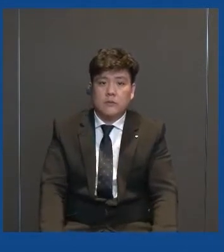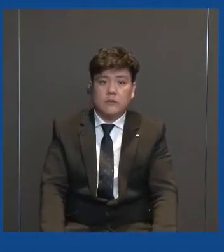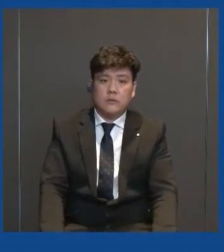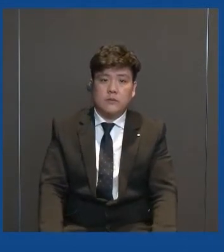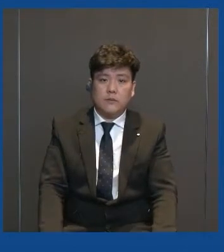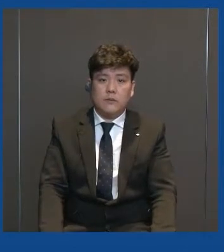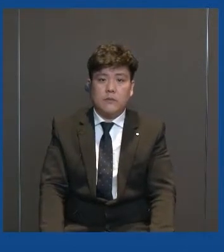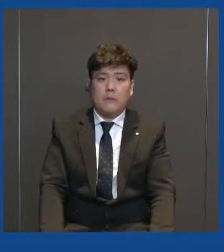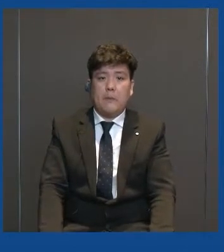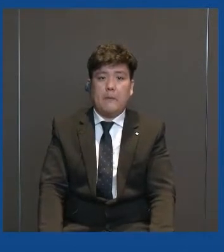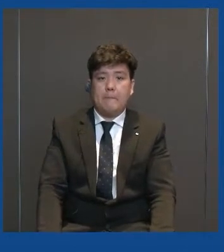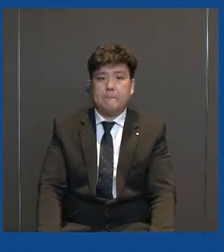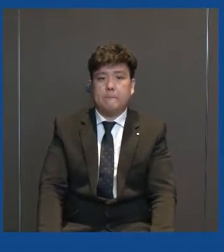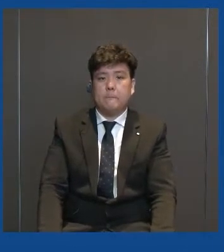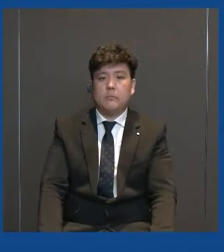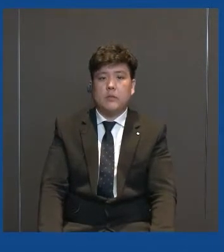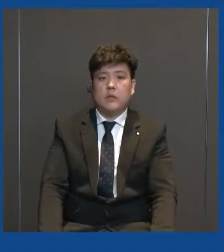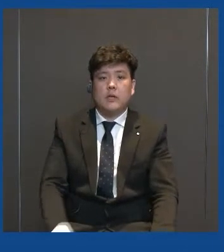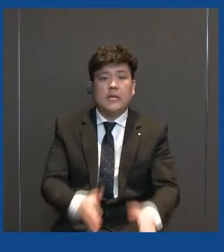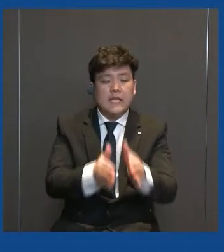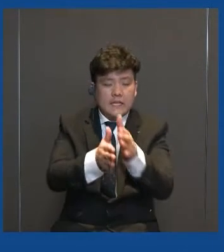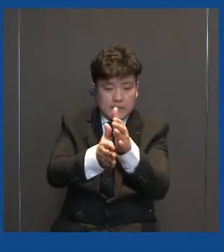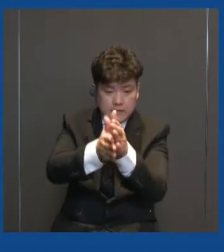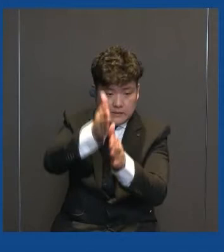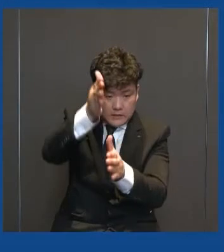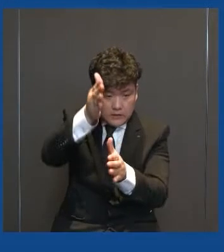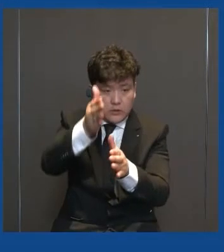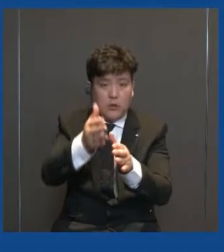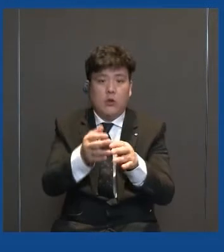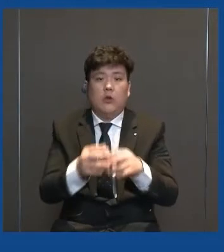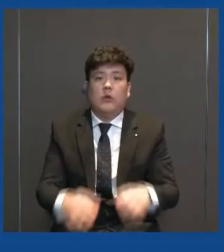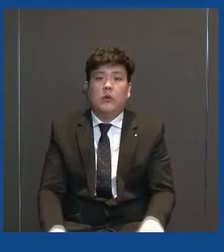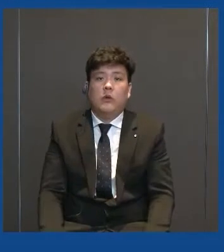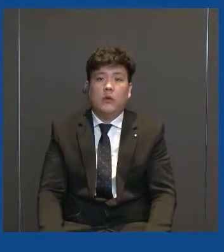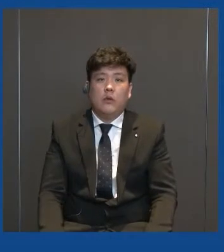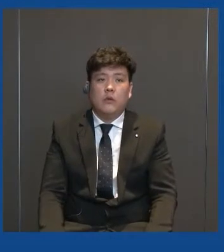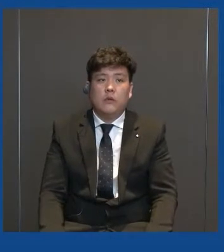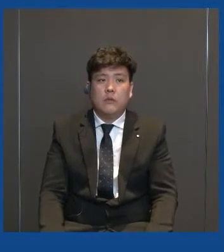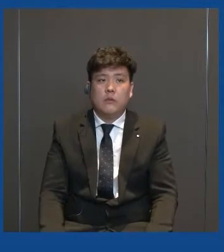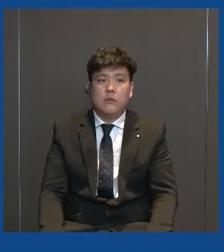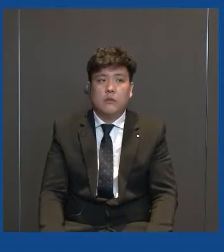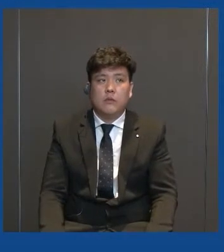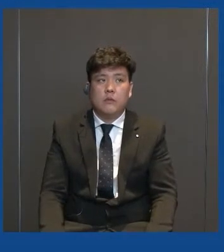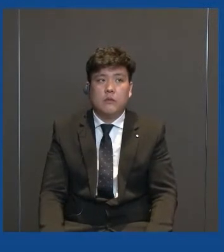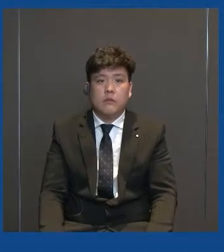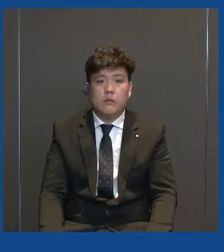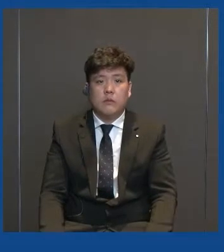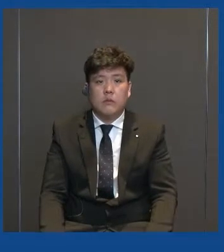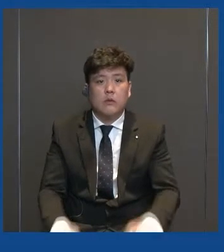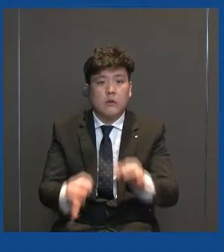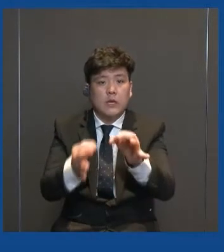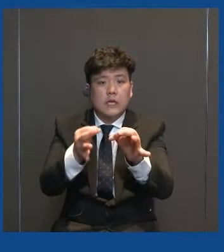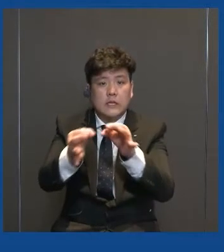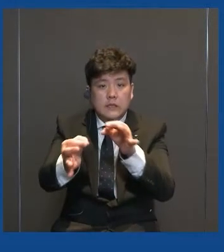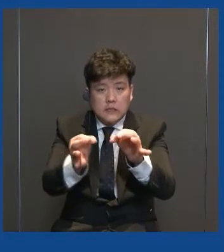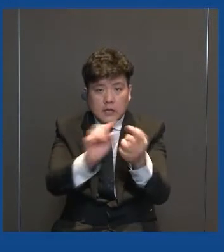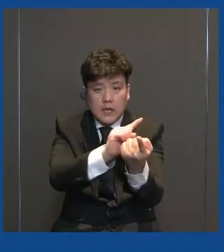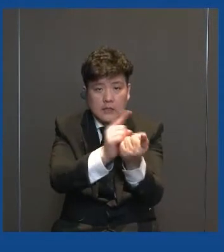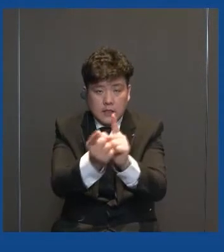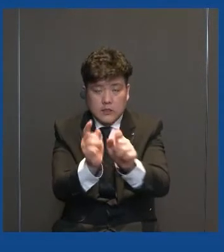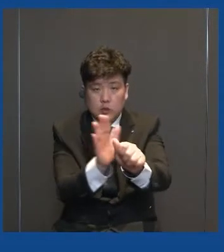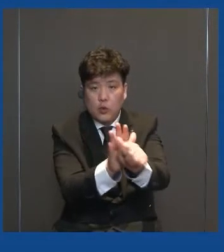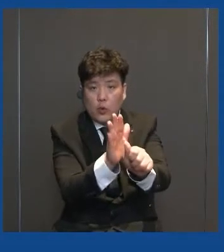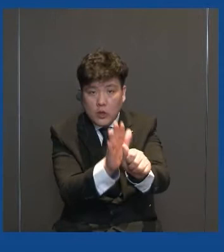and medications, and have also given psychosocial support. As COVID-19 has